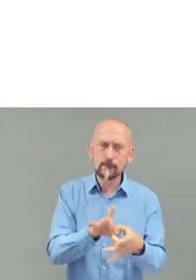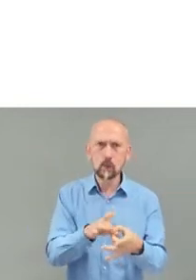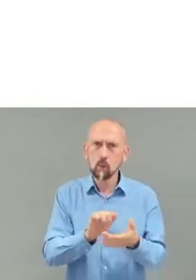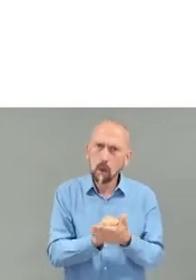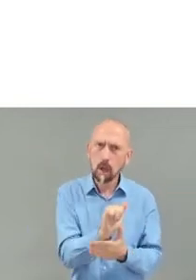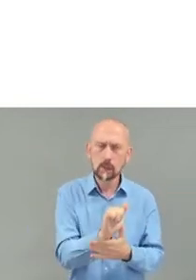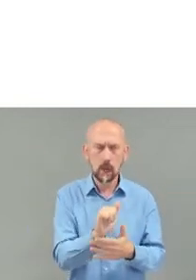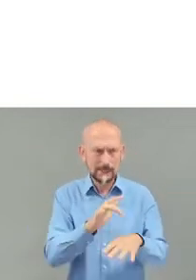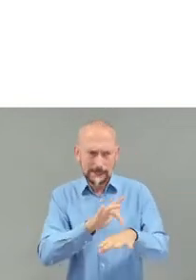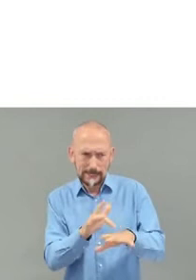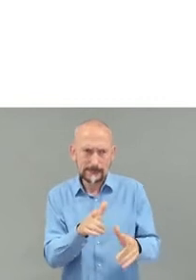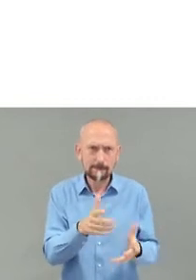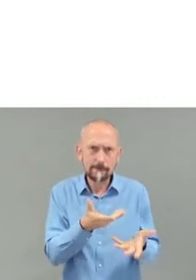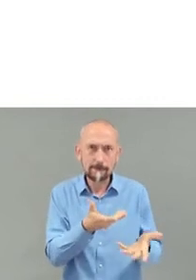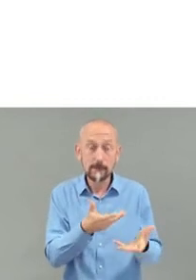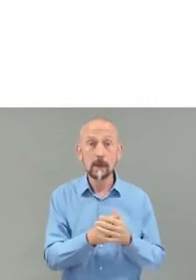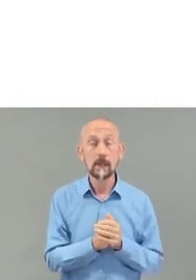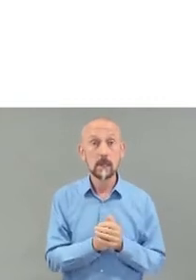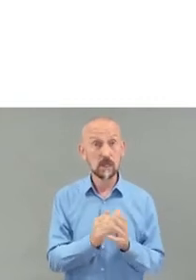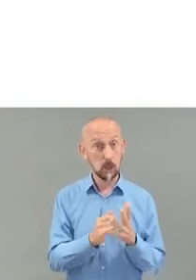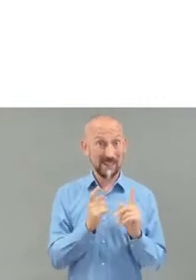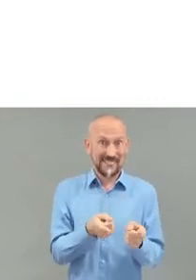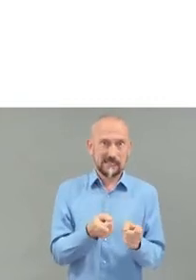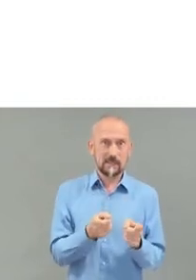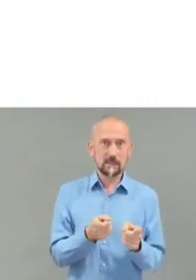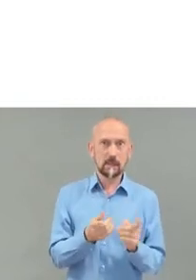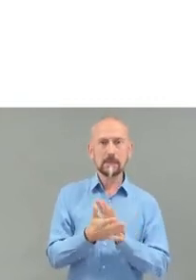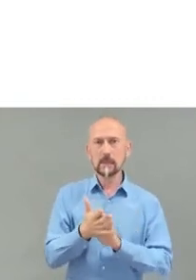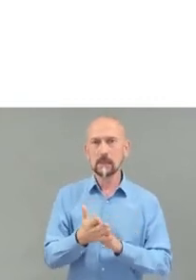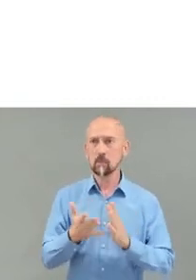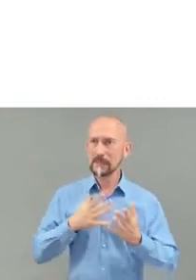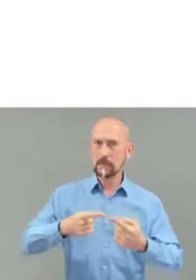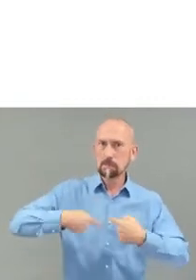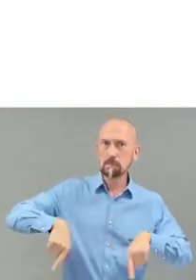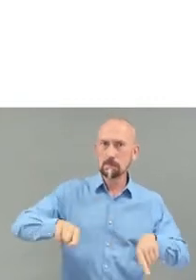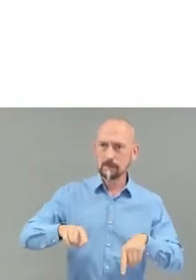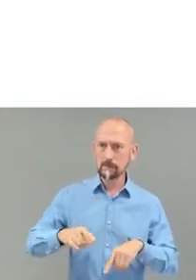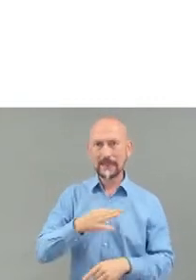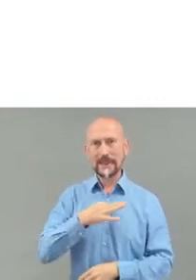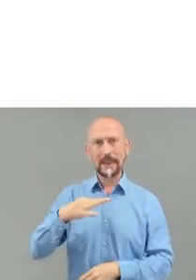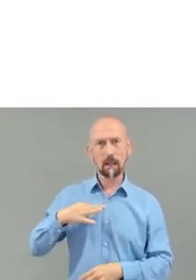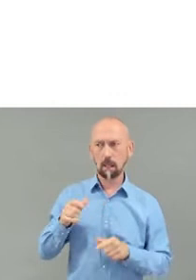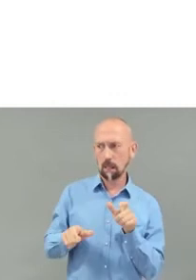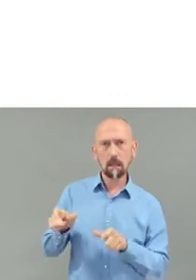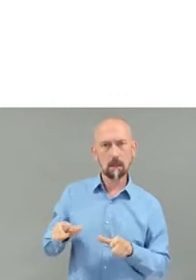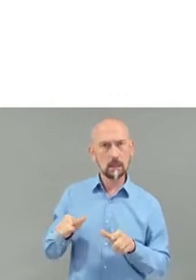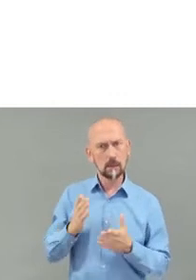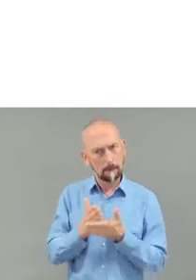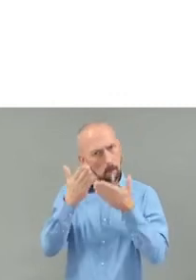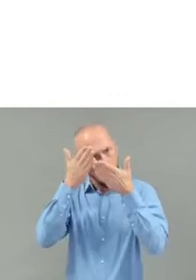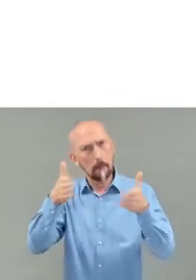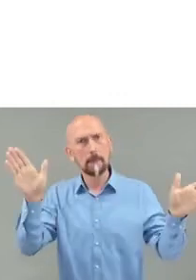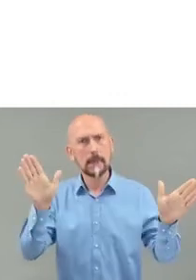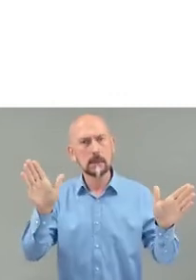to deliver that, we need open-minded and culturally competent clinicians from a range of backgrounds to support